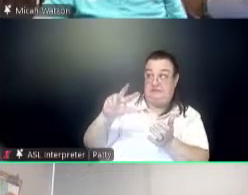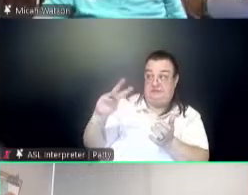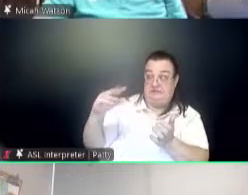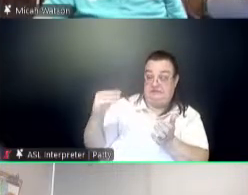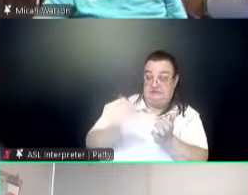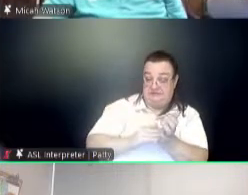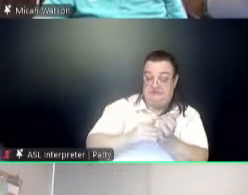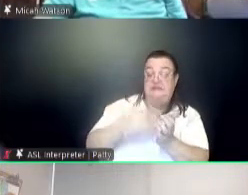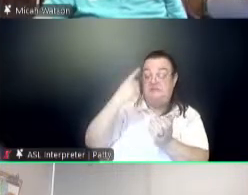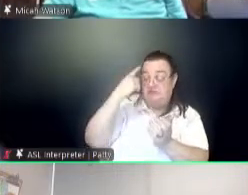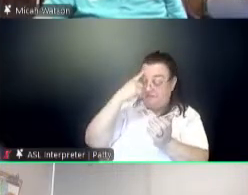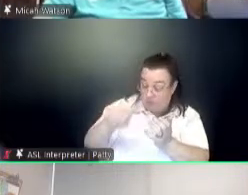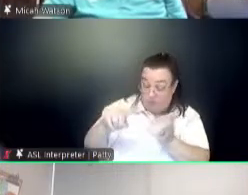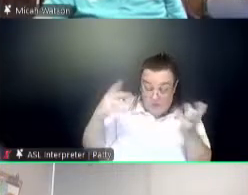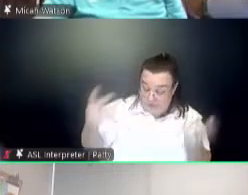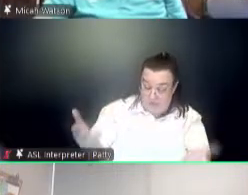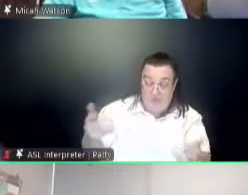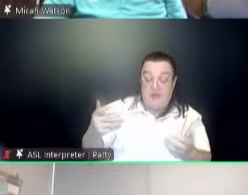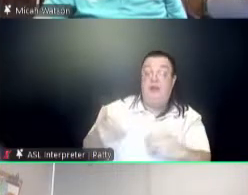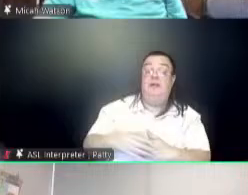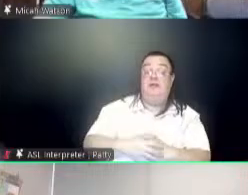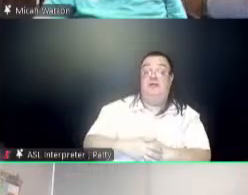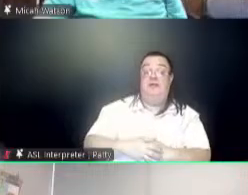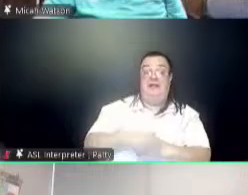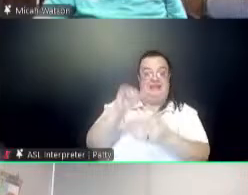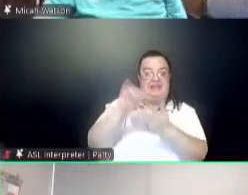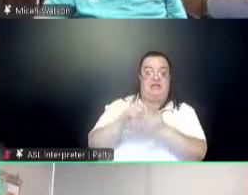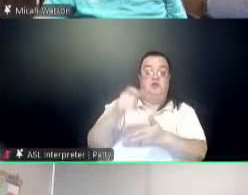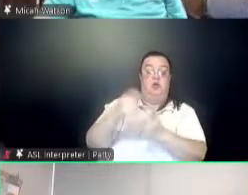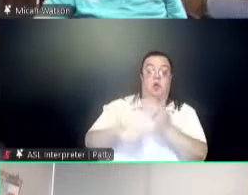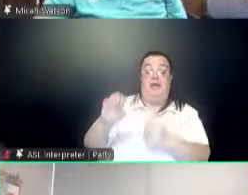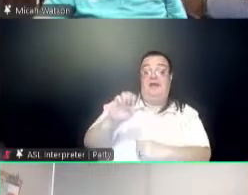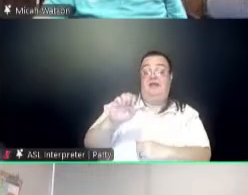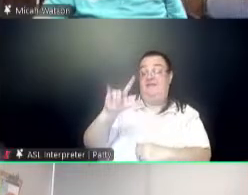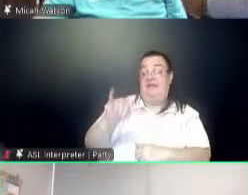$536,000 for the cost of the Ely Public Works building.